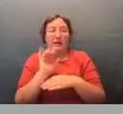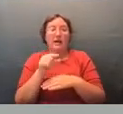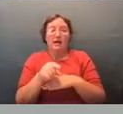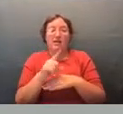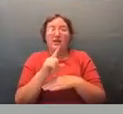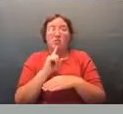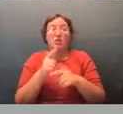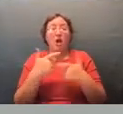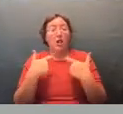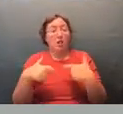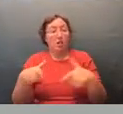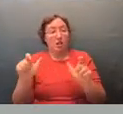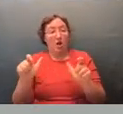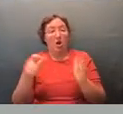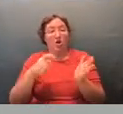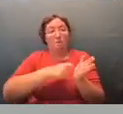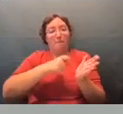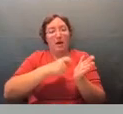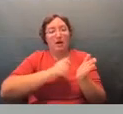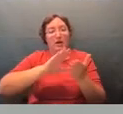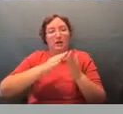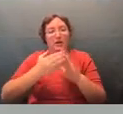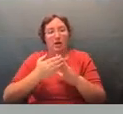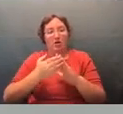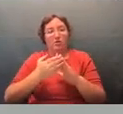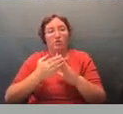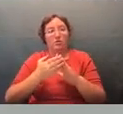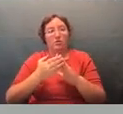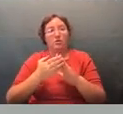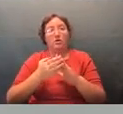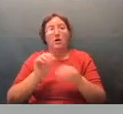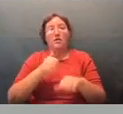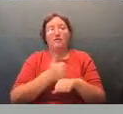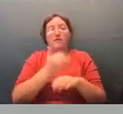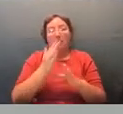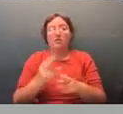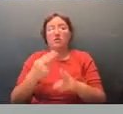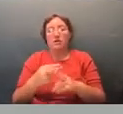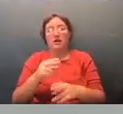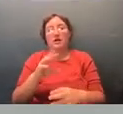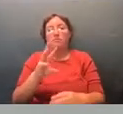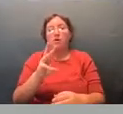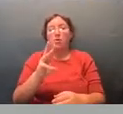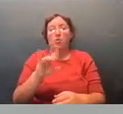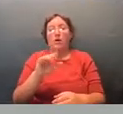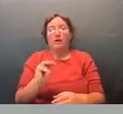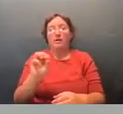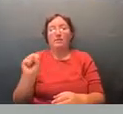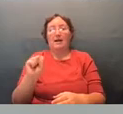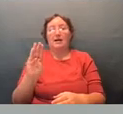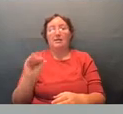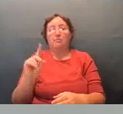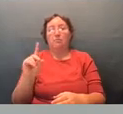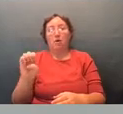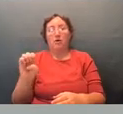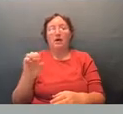a large mining town. It was founded by William S. Bodie in about